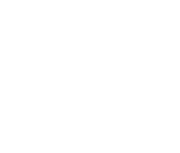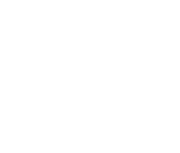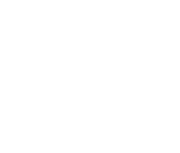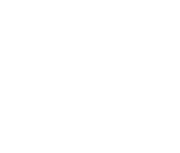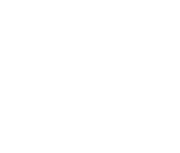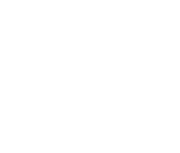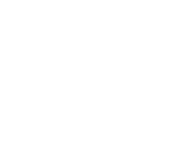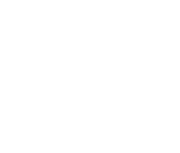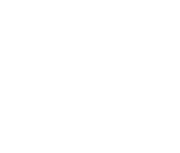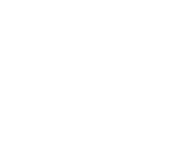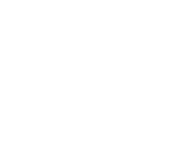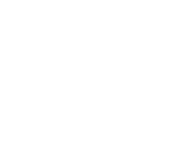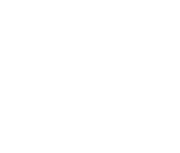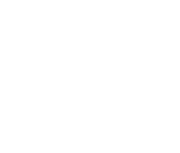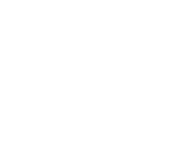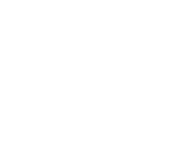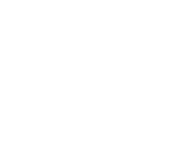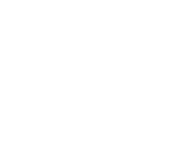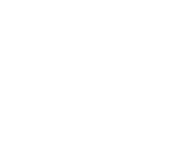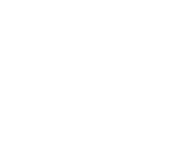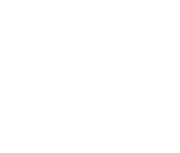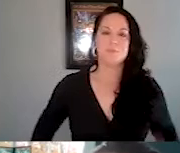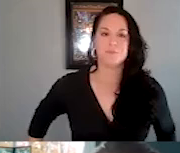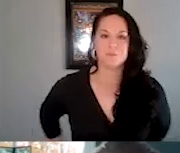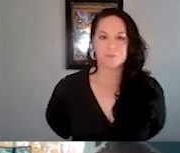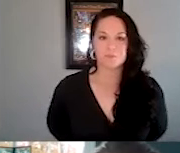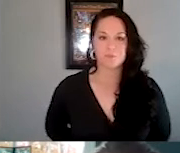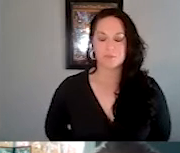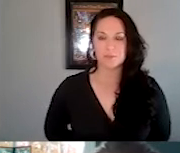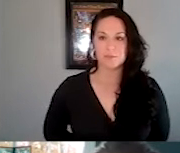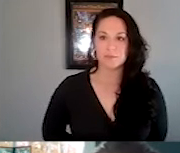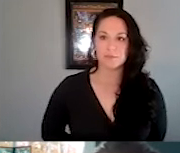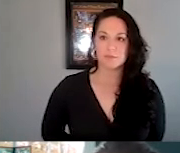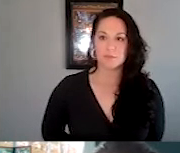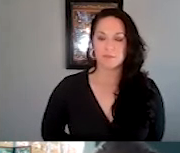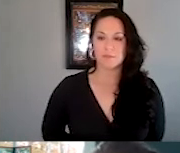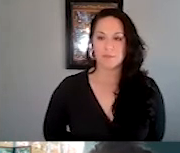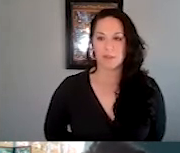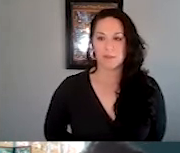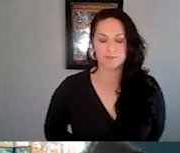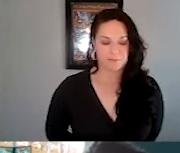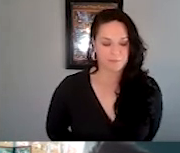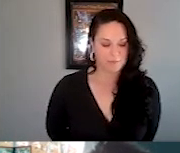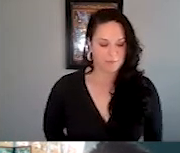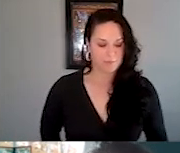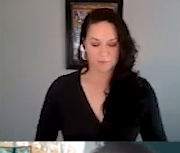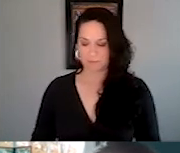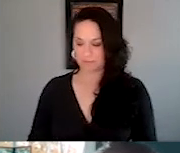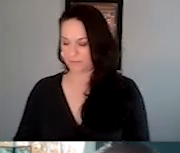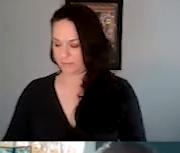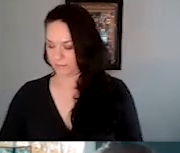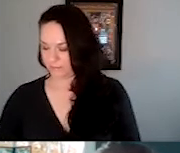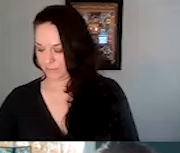really is taking the data, turning them into an anecdote that puts a face on